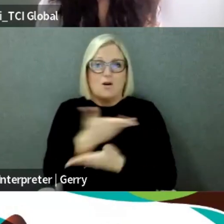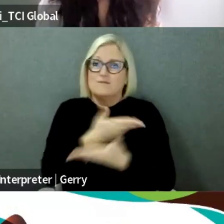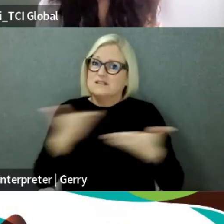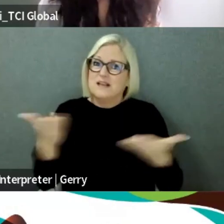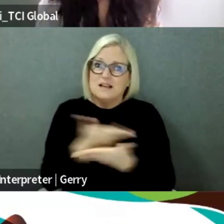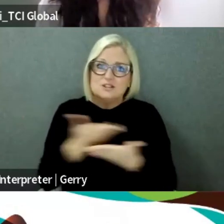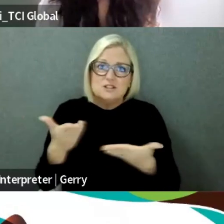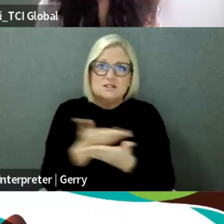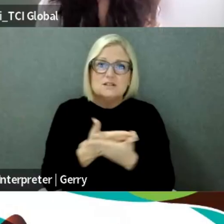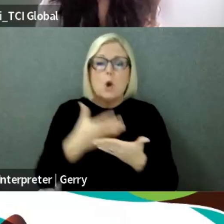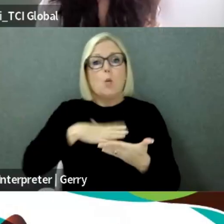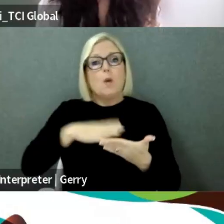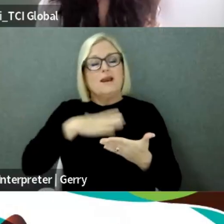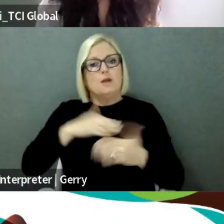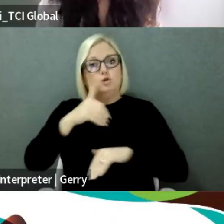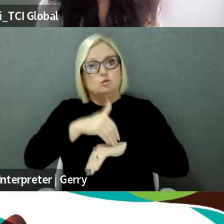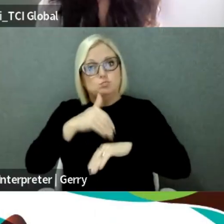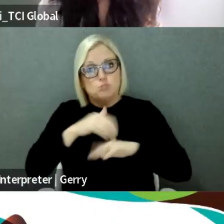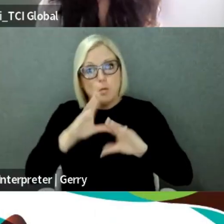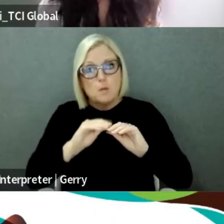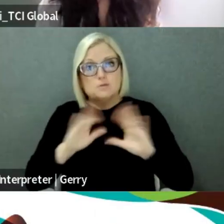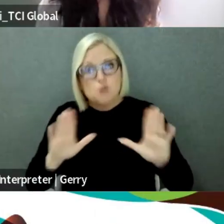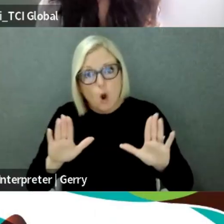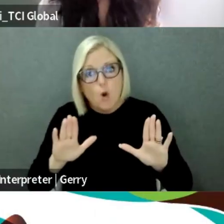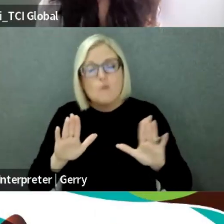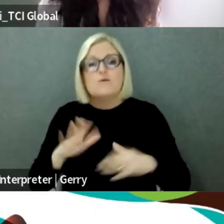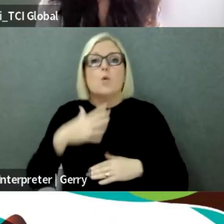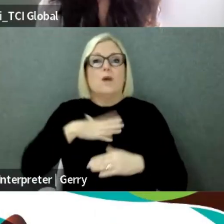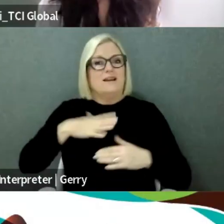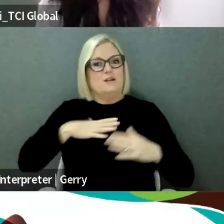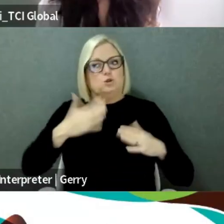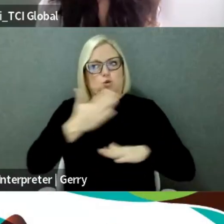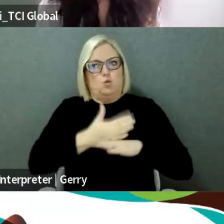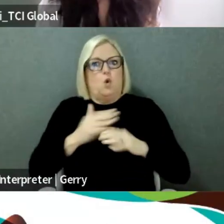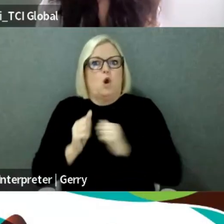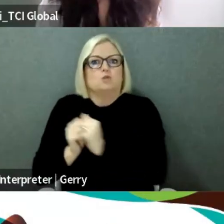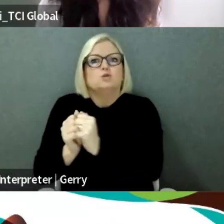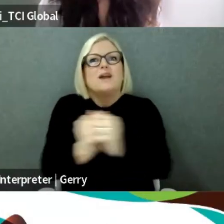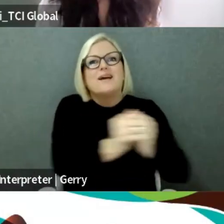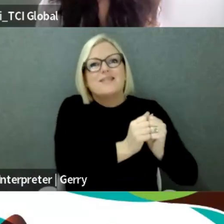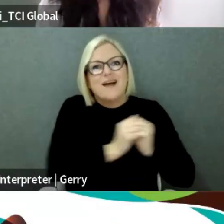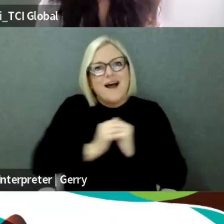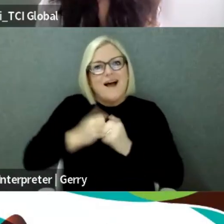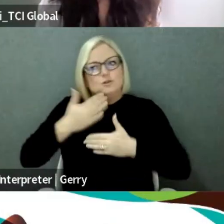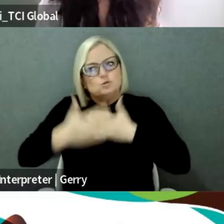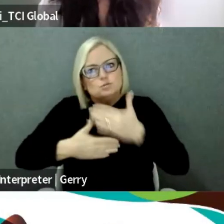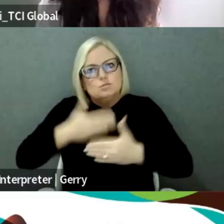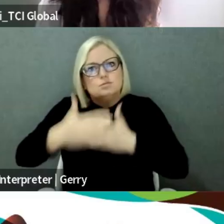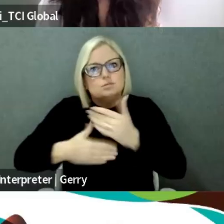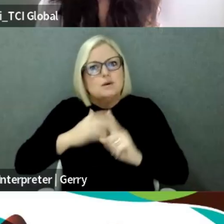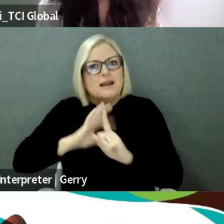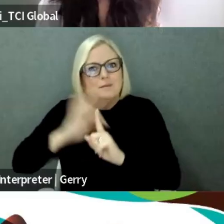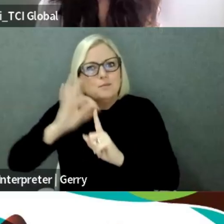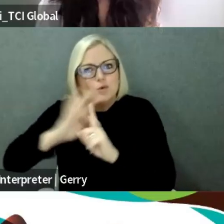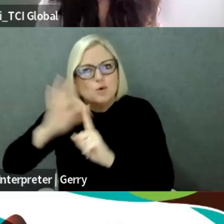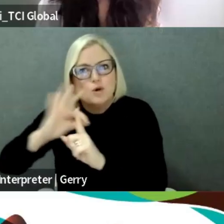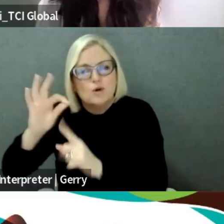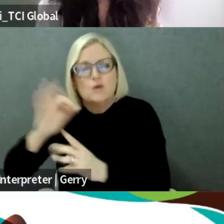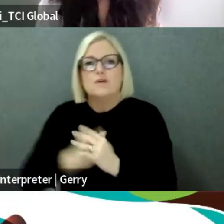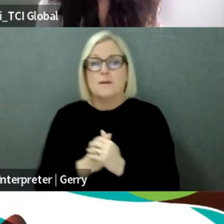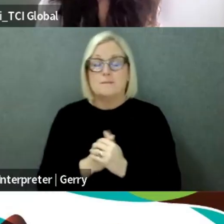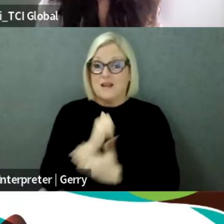collective problem-solving space with communities. These things are already happening. We see practical